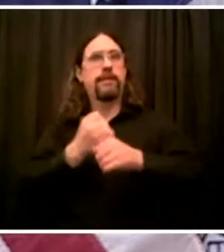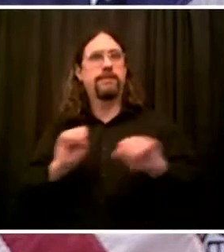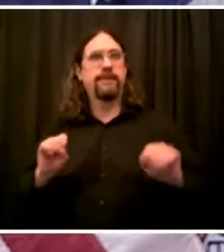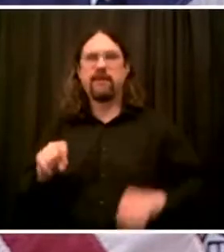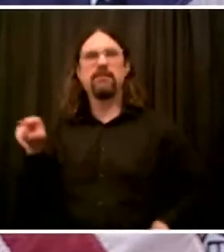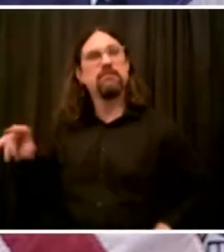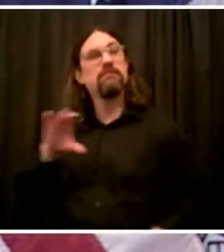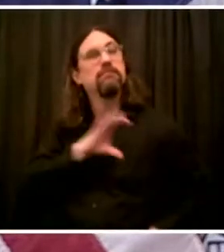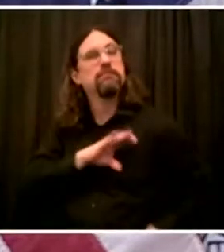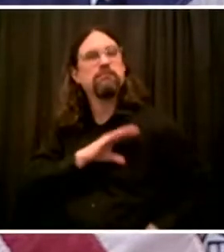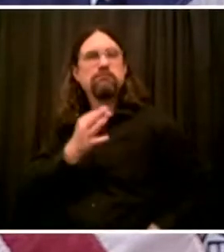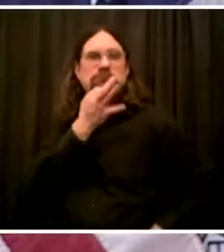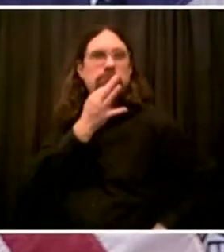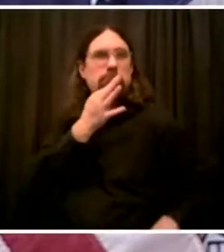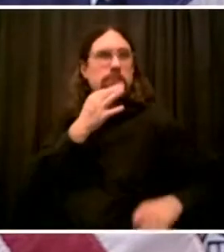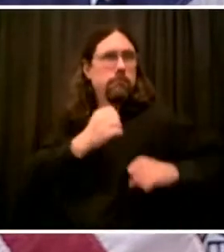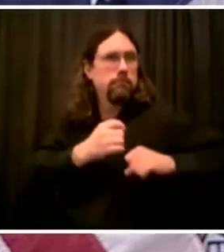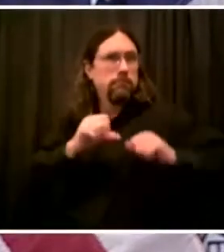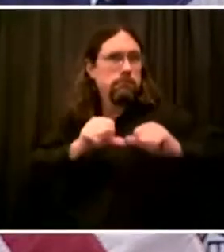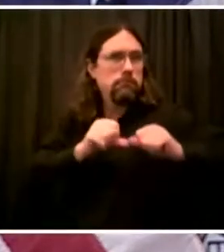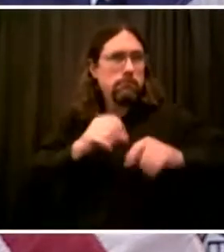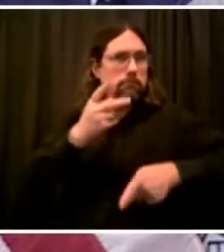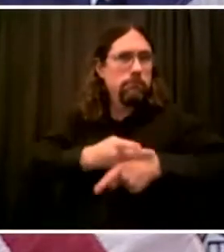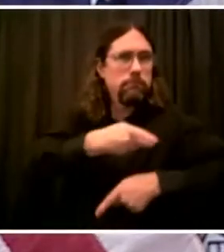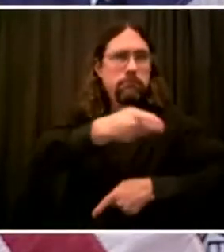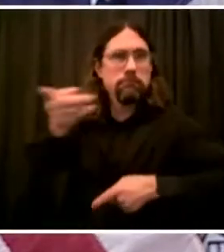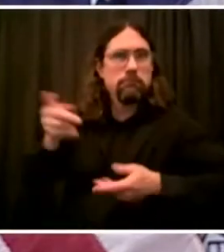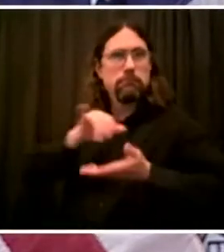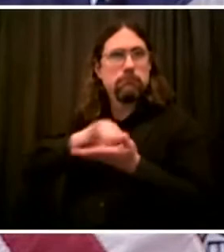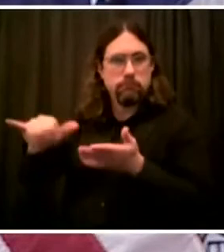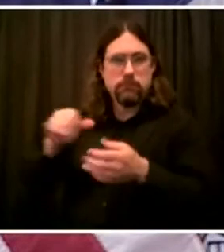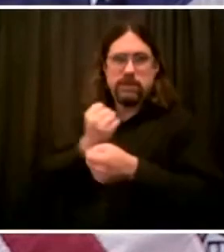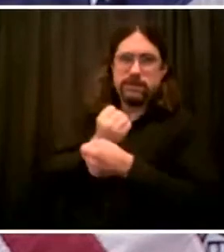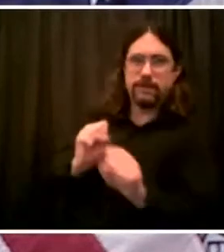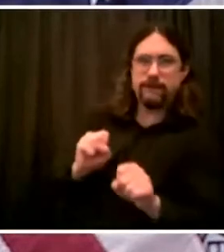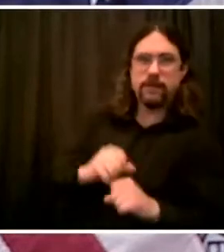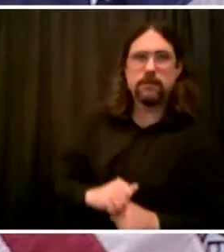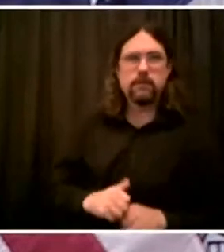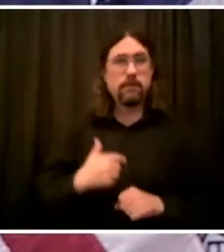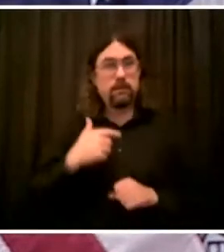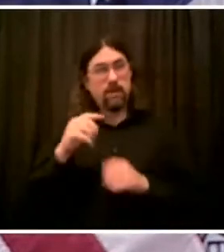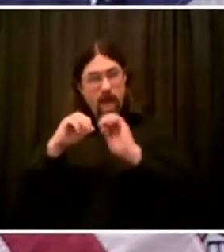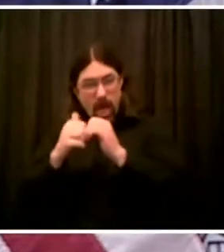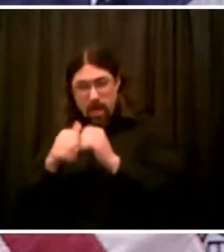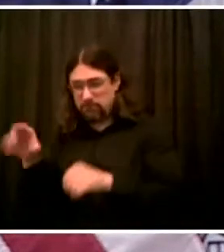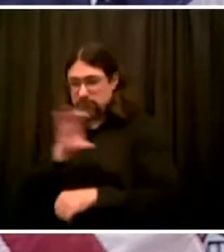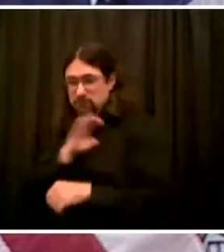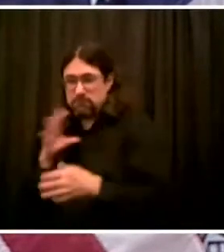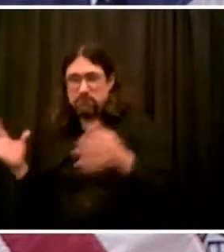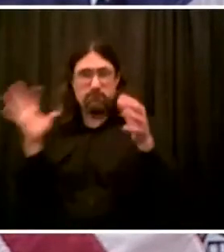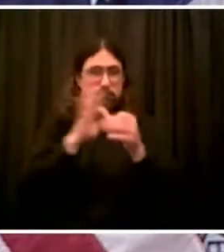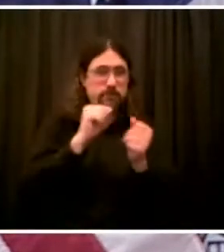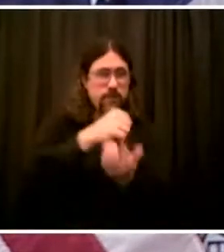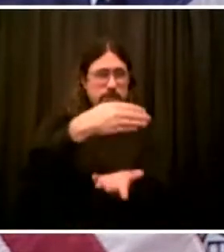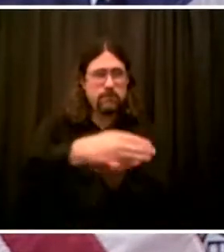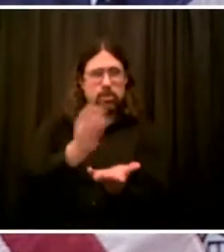to comment on how we're going to handle that budget, because it will be absolutely dependent on everything we see with the